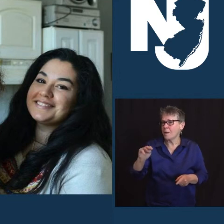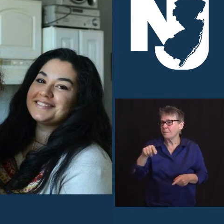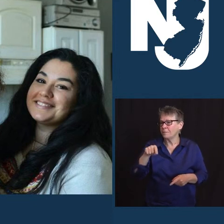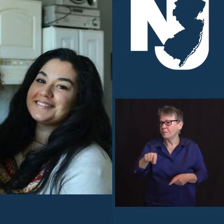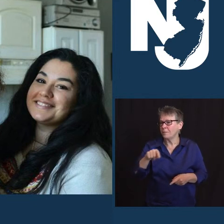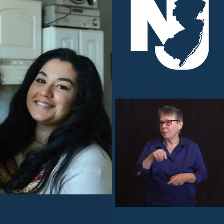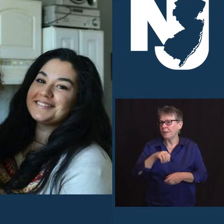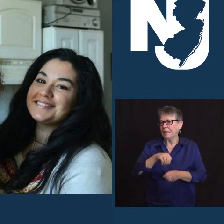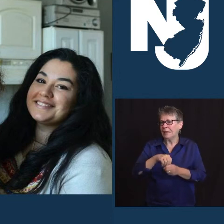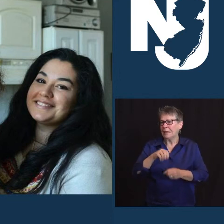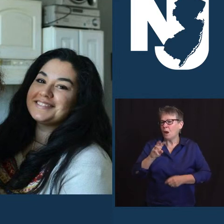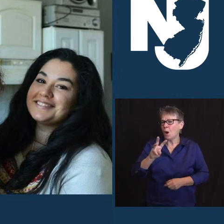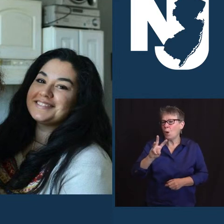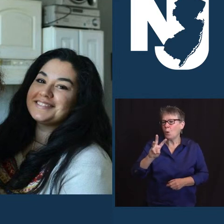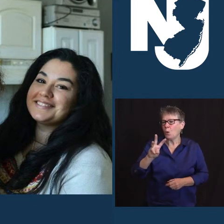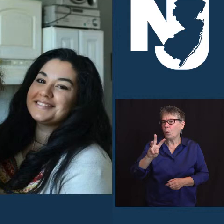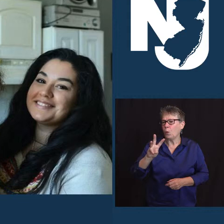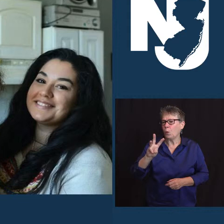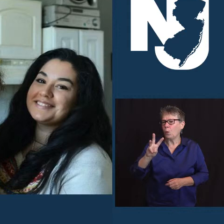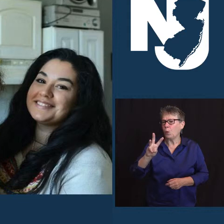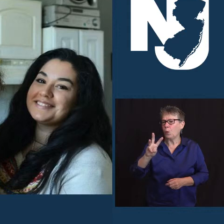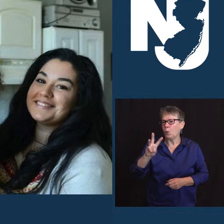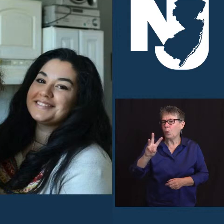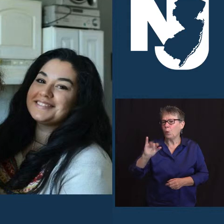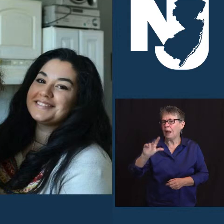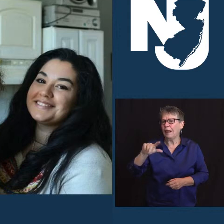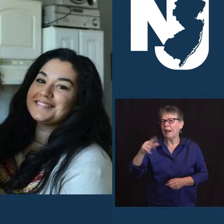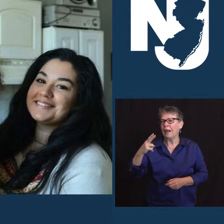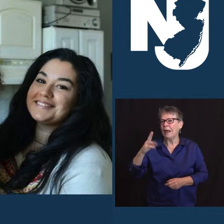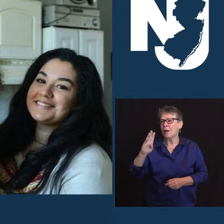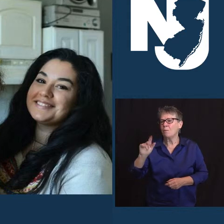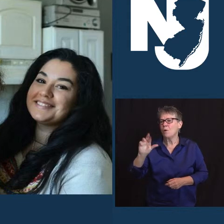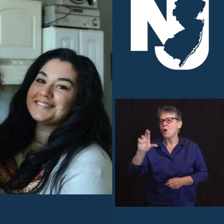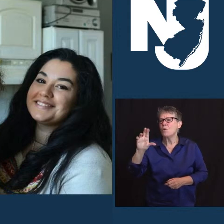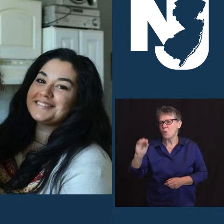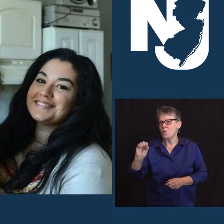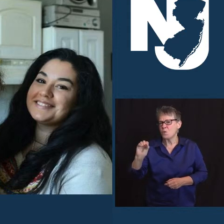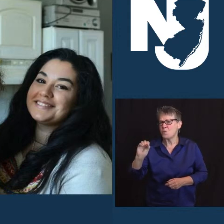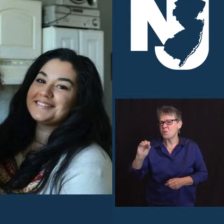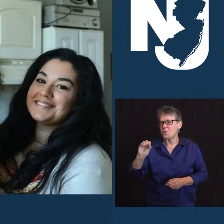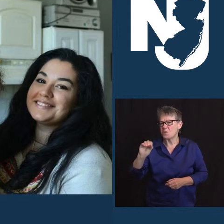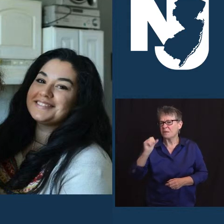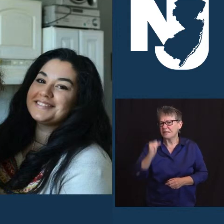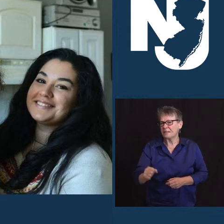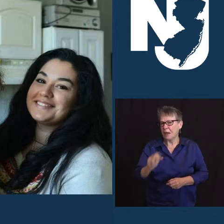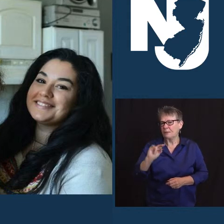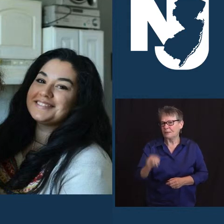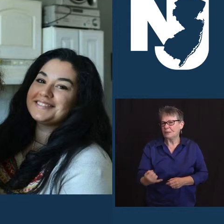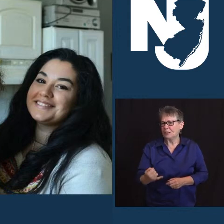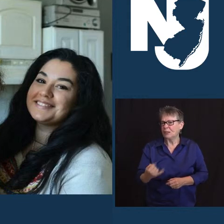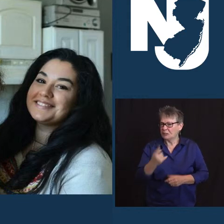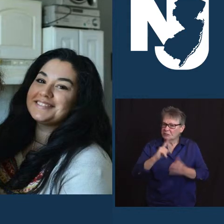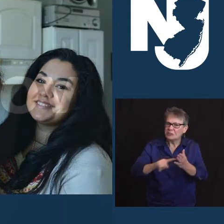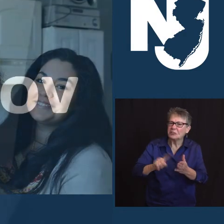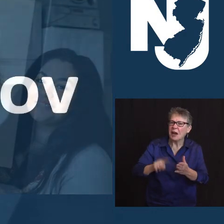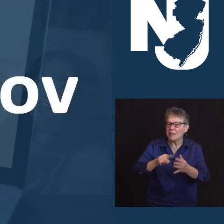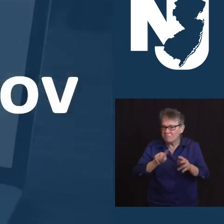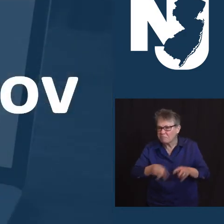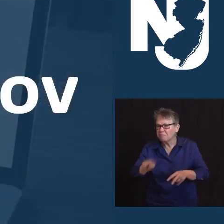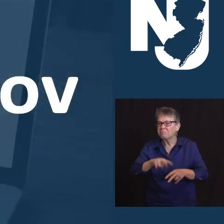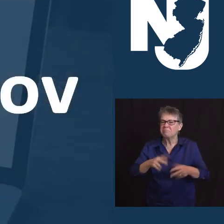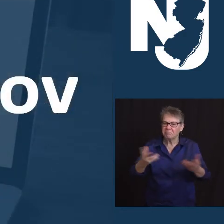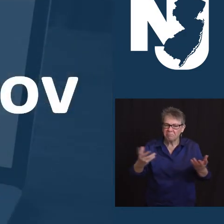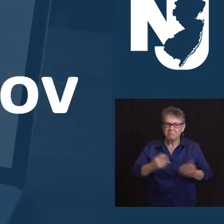Route 130 North in Willingboro, 4324 Route 130 North in Willingboro. We are certainly